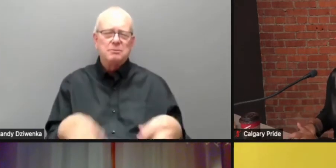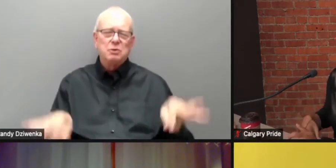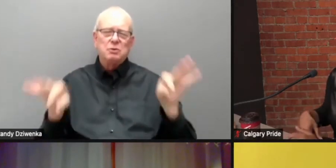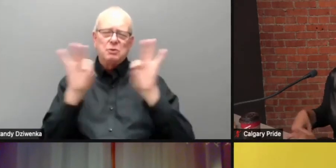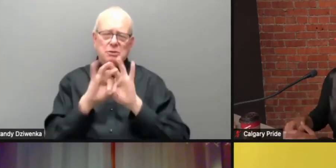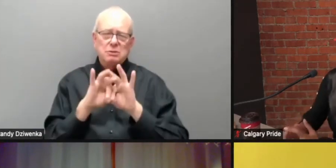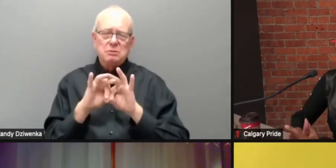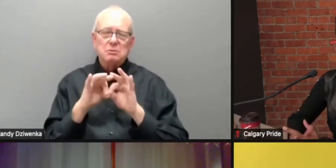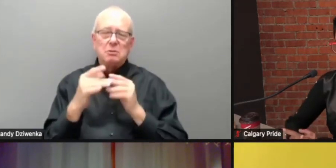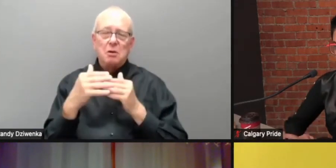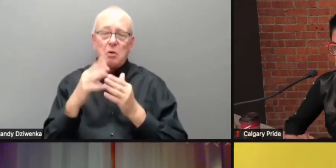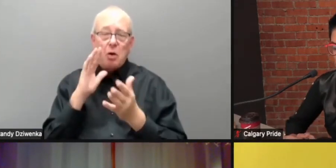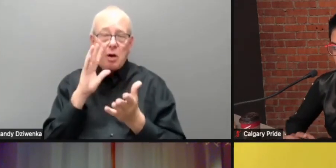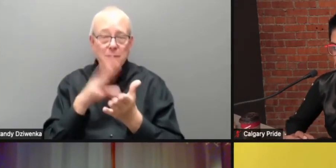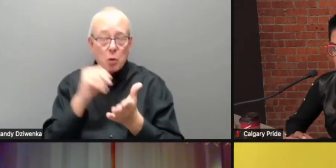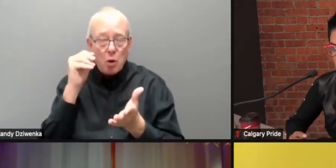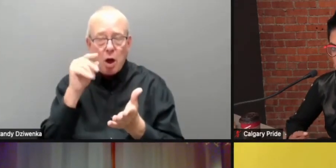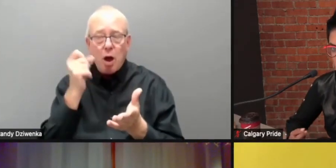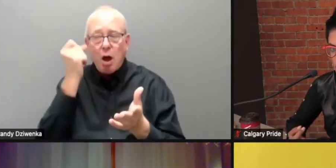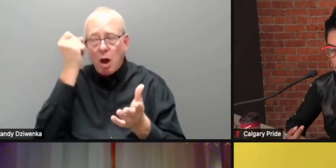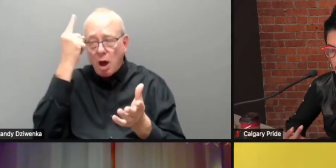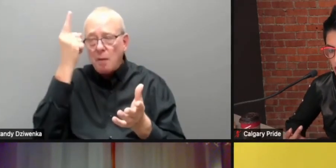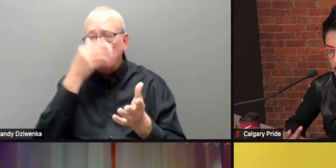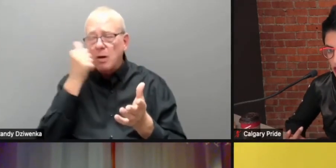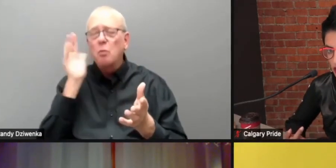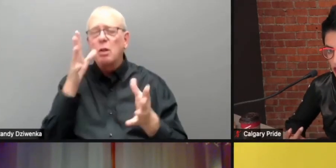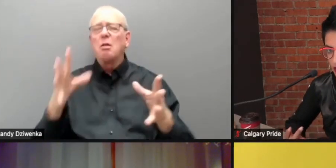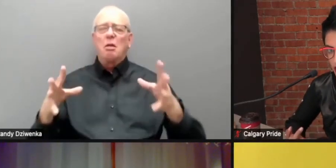would add from my personal perspective on this is,